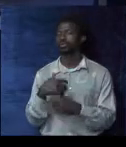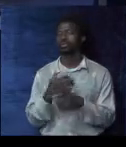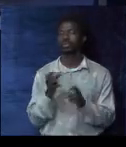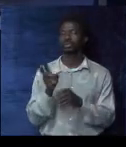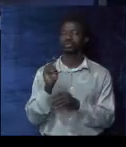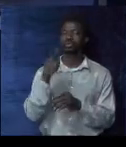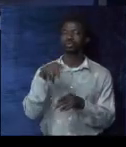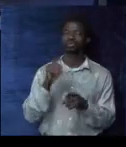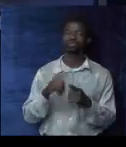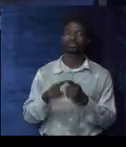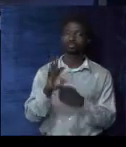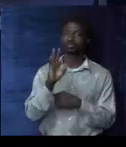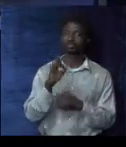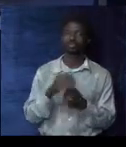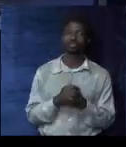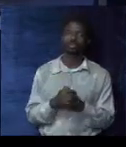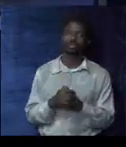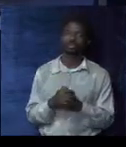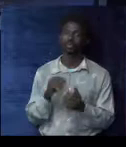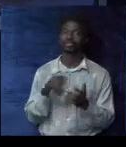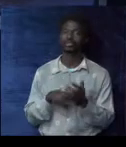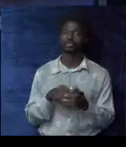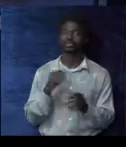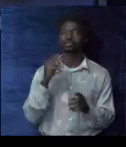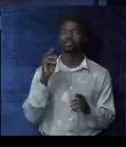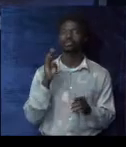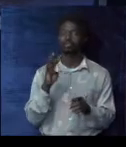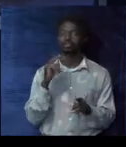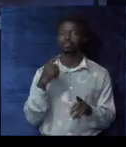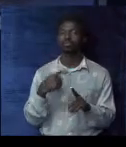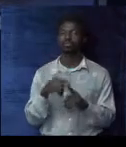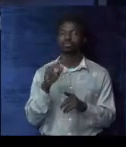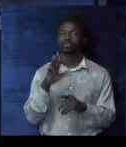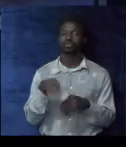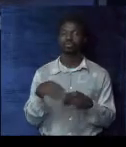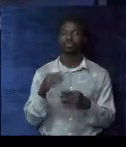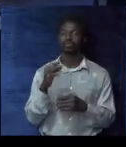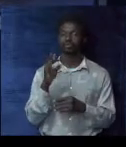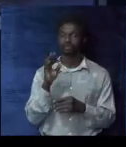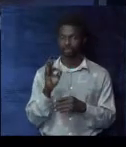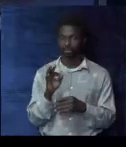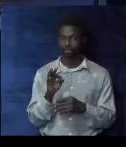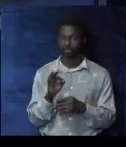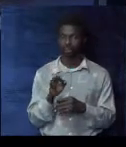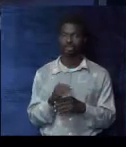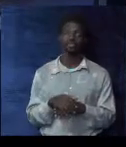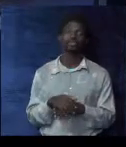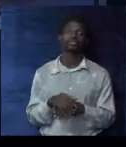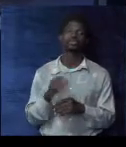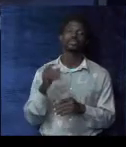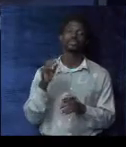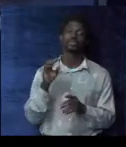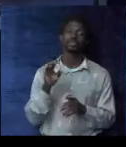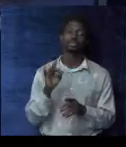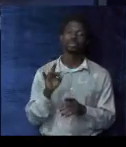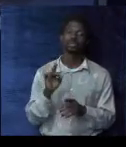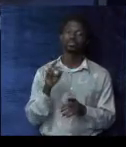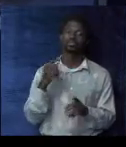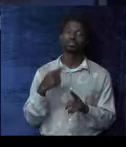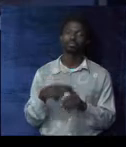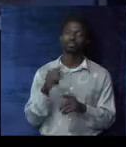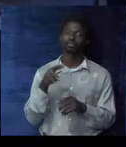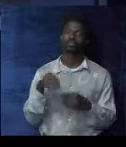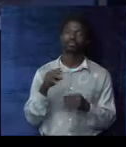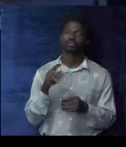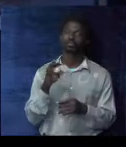remaining digits, just make them up to 9. So in this case, 4 plus 5 will give you 9. 8 plus 1 will give you 9. 7 plus 2 will give you 9.